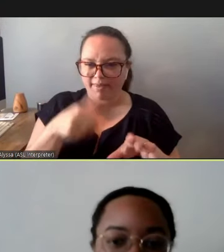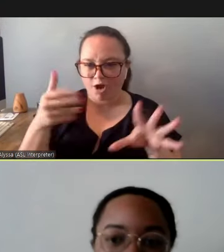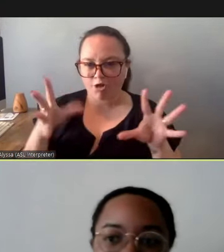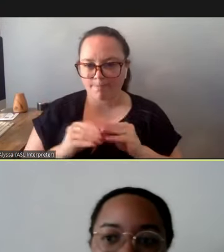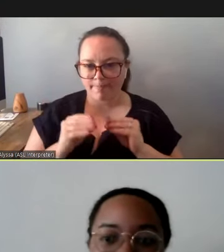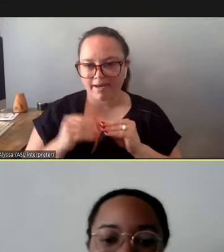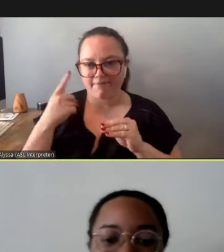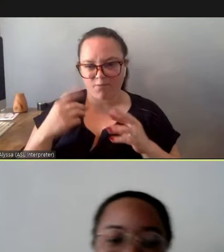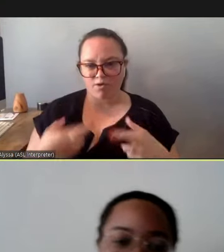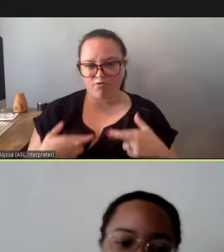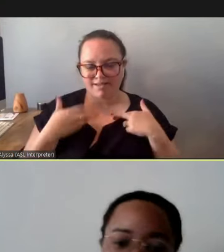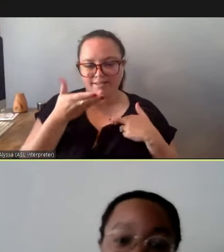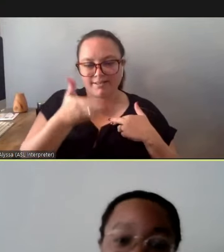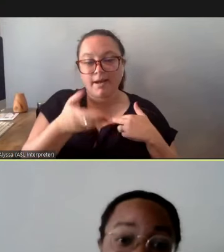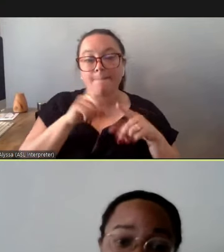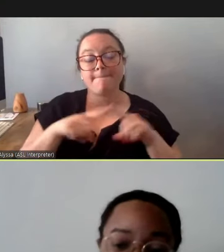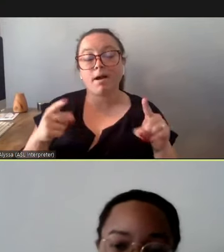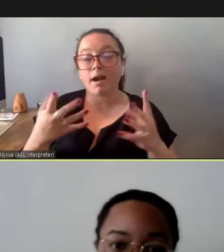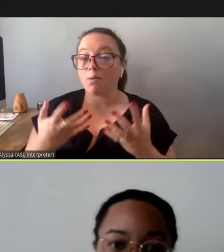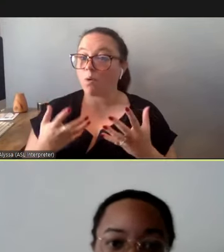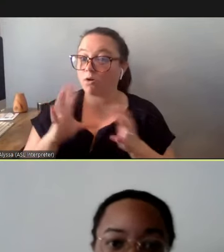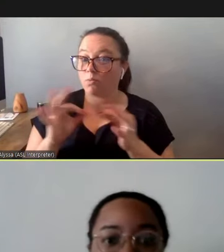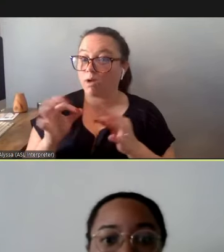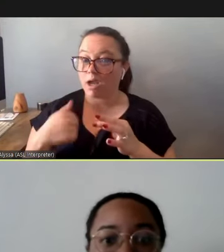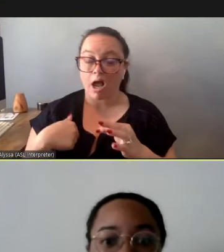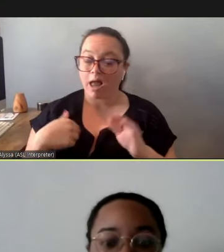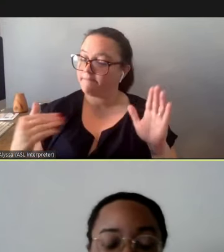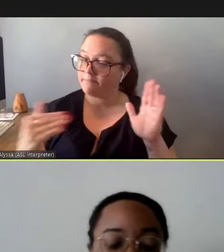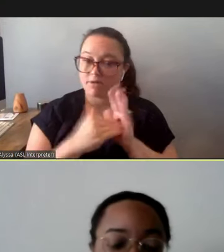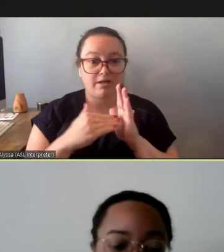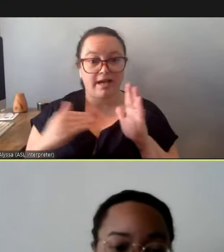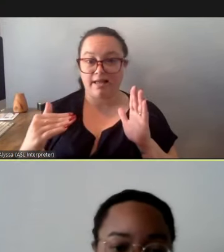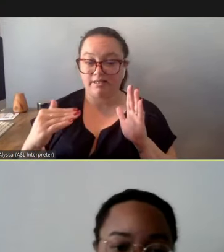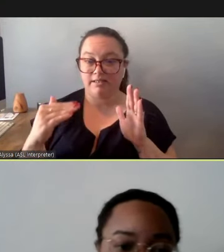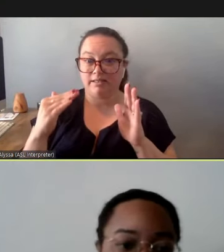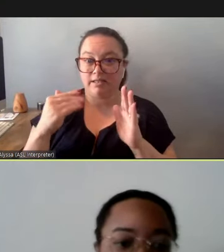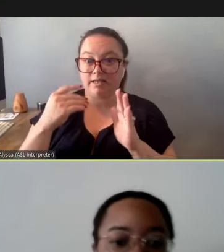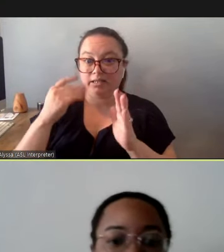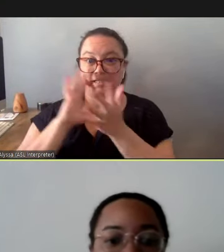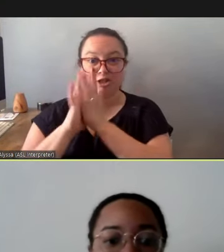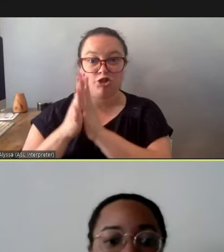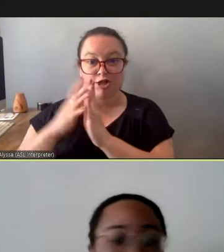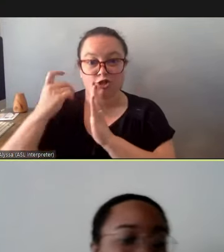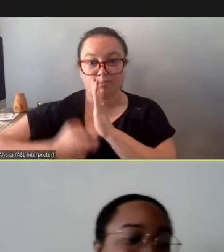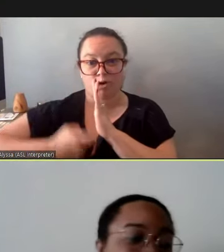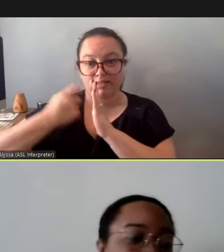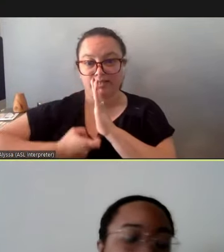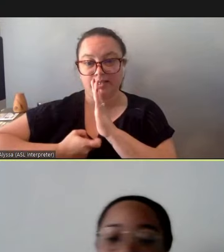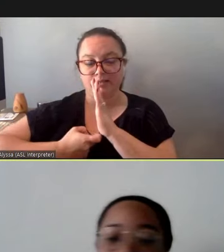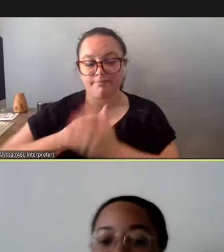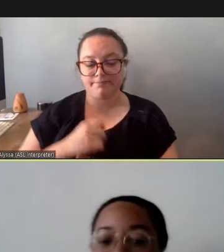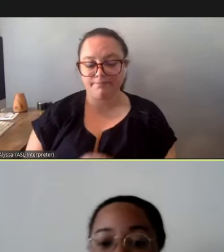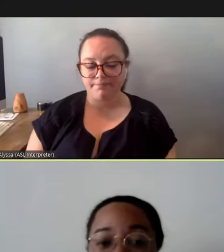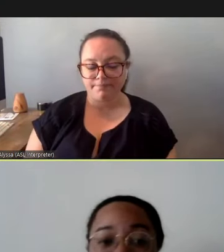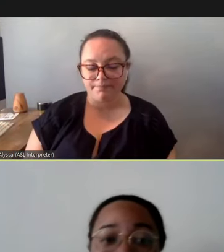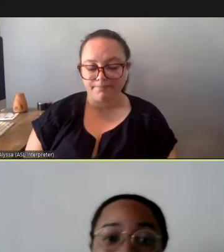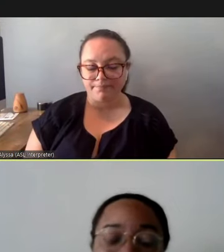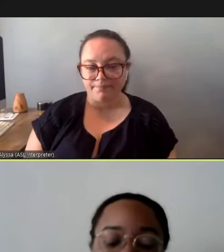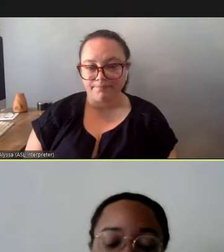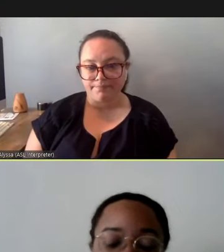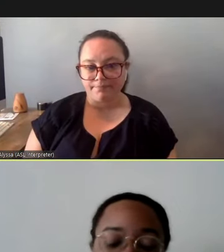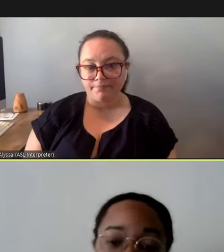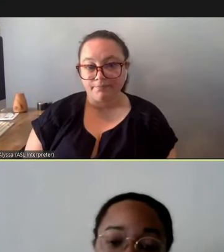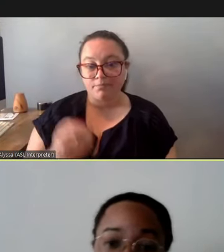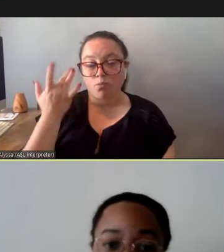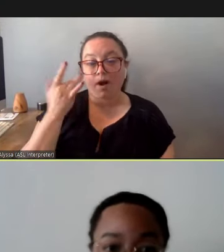residents, but I would like to say that I'm very against congestion pricing. It would add